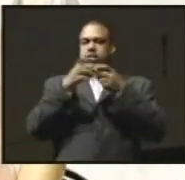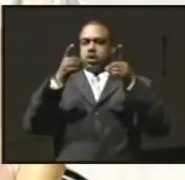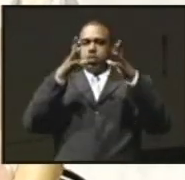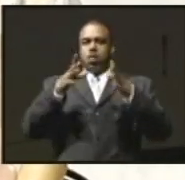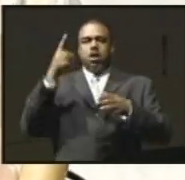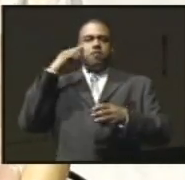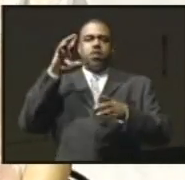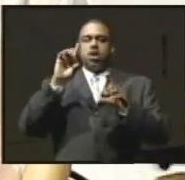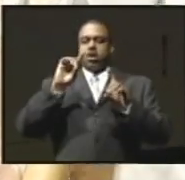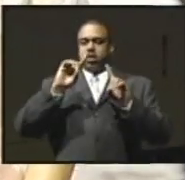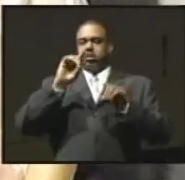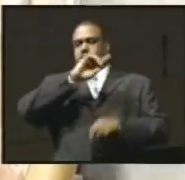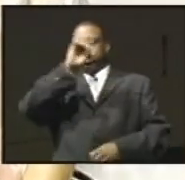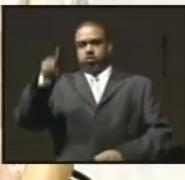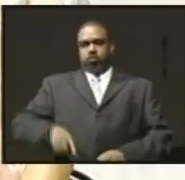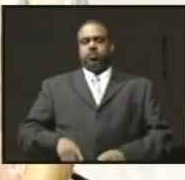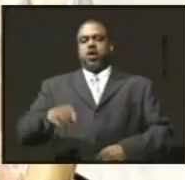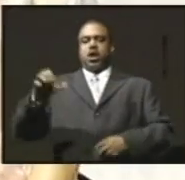Committee.